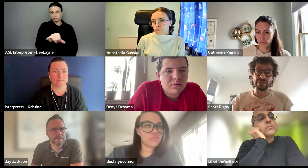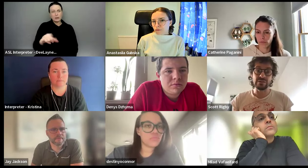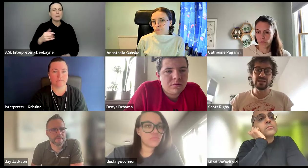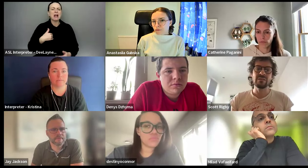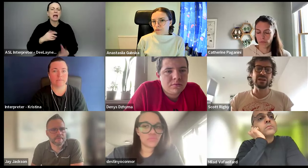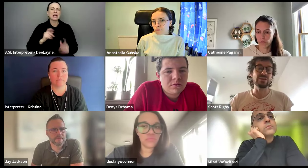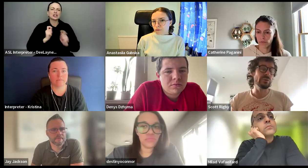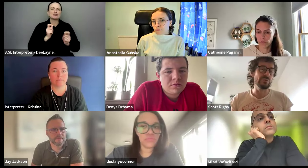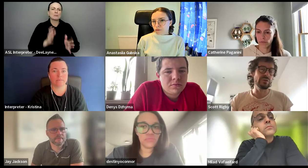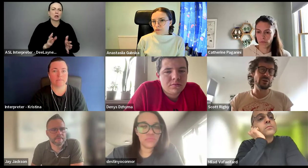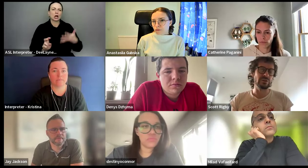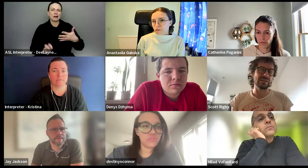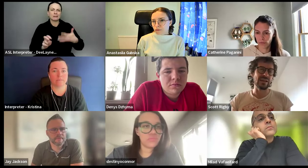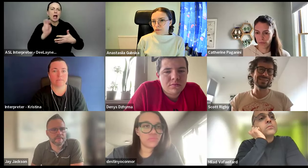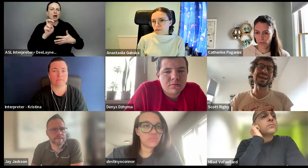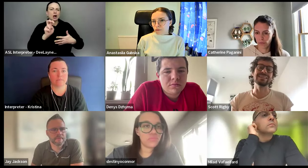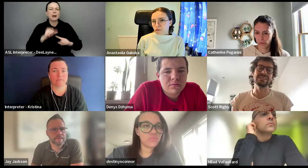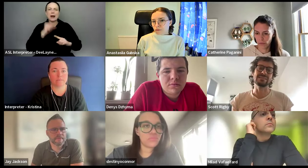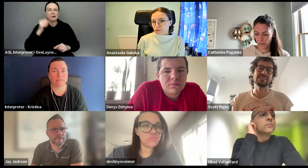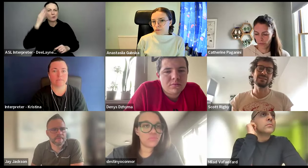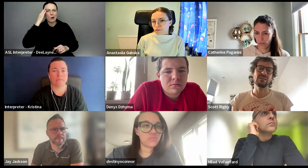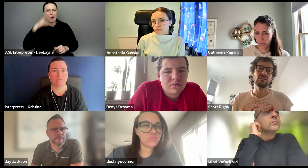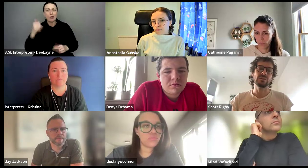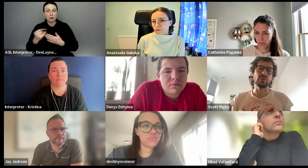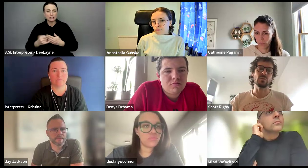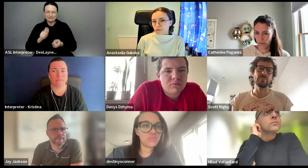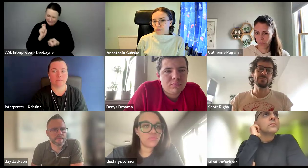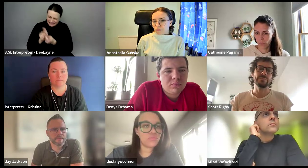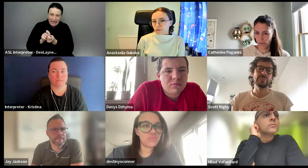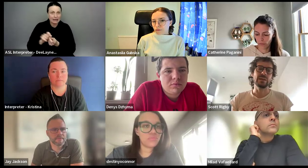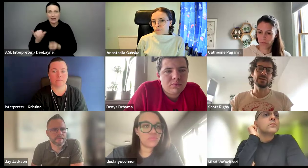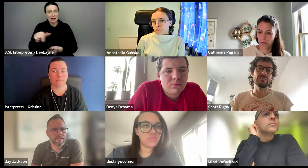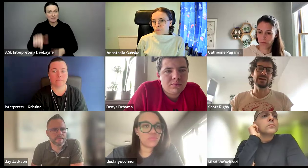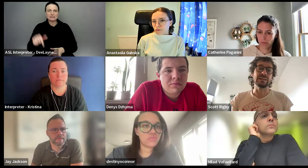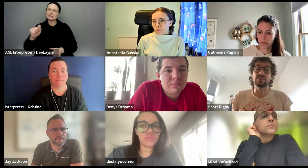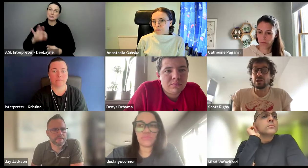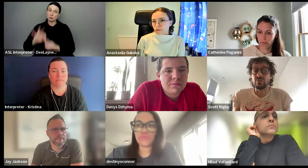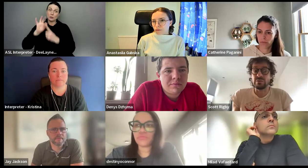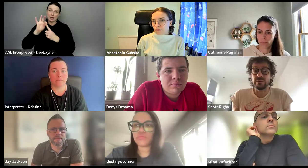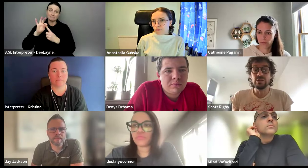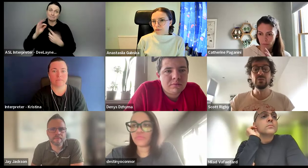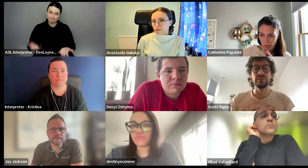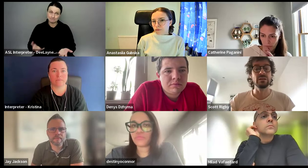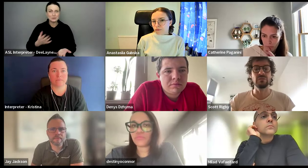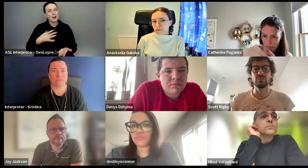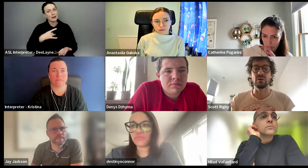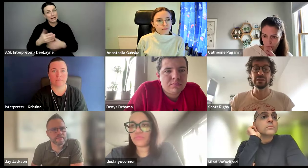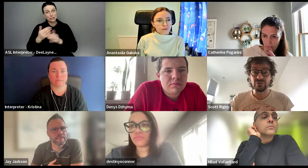contributor ladders, but I don't know of other projects that have exactly this. So I'd